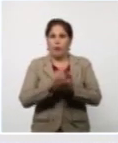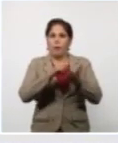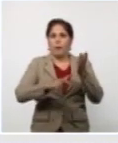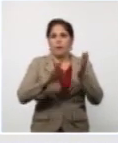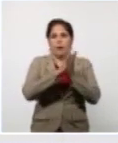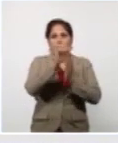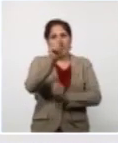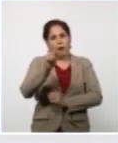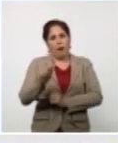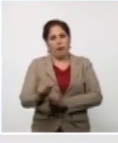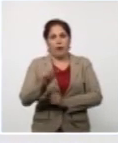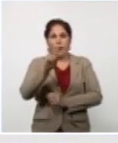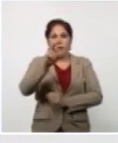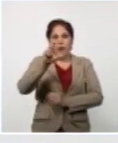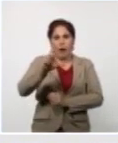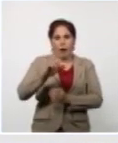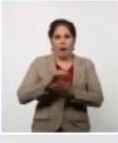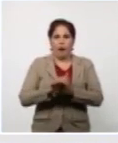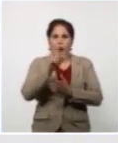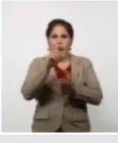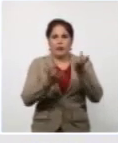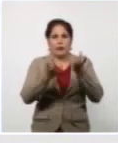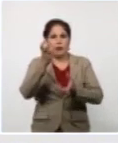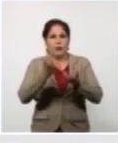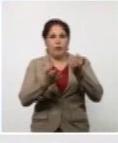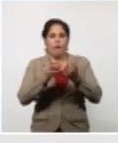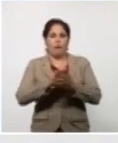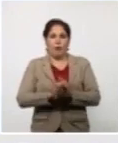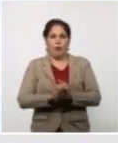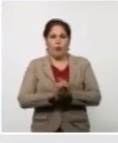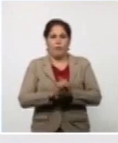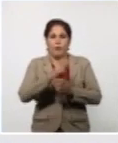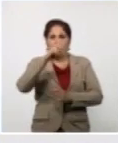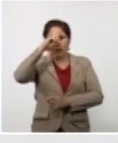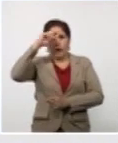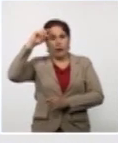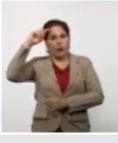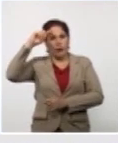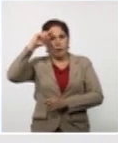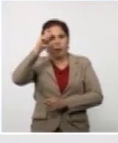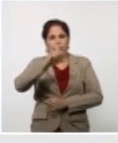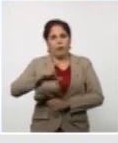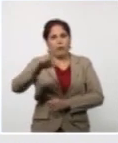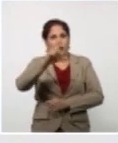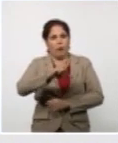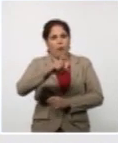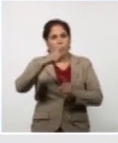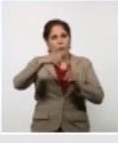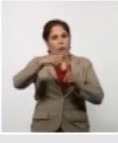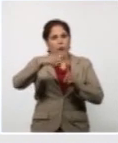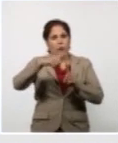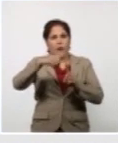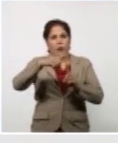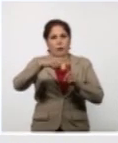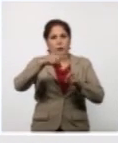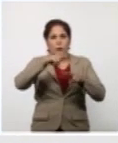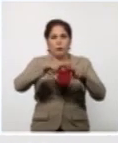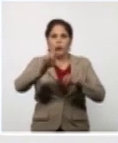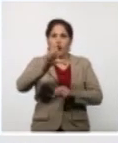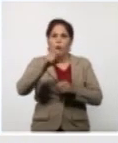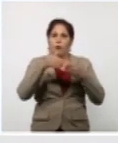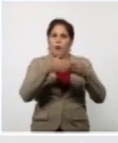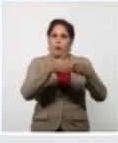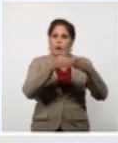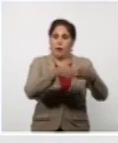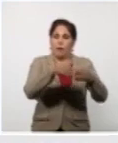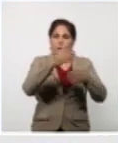over 15 days have not diagnosed any confirmed case of COVID-19. I'm referring to Pinar del Río, Mayabeque, Villa